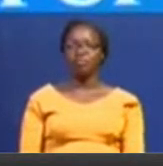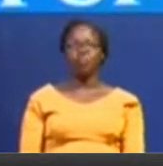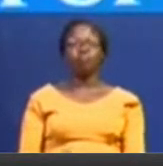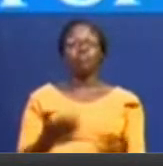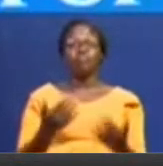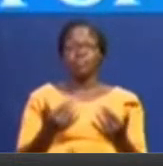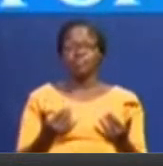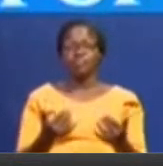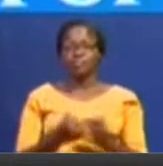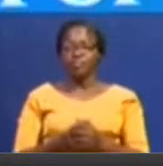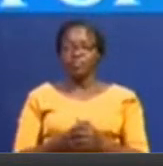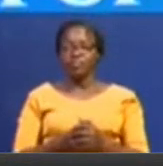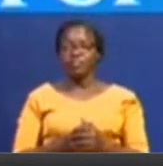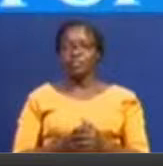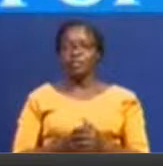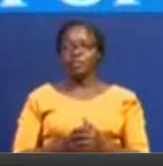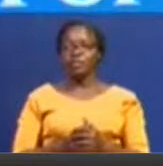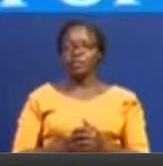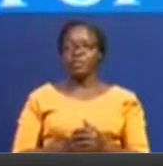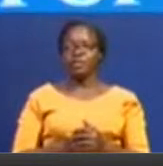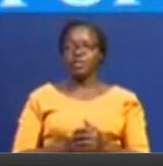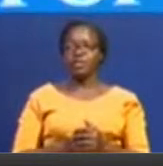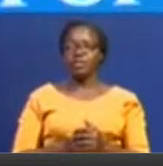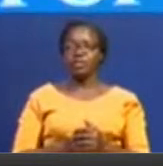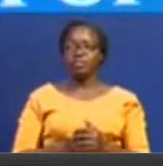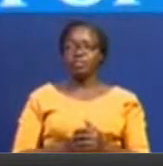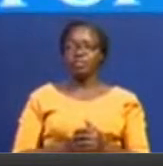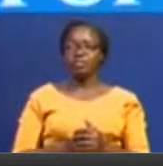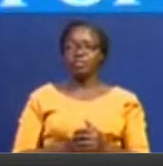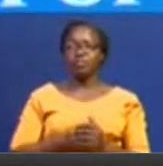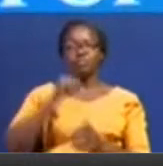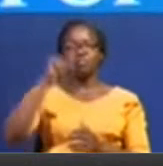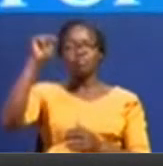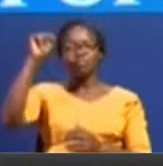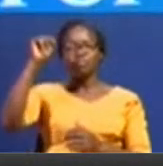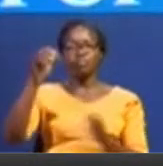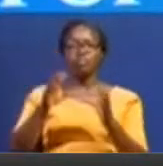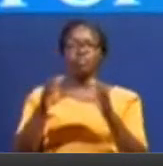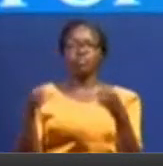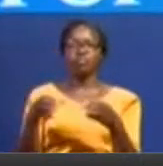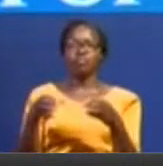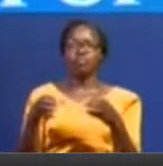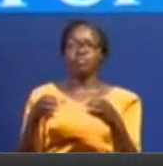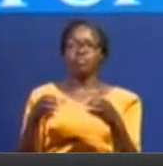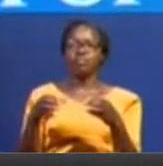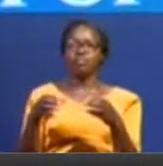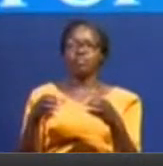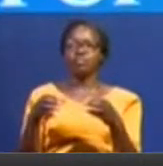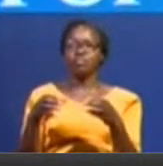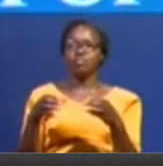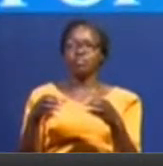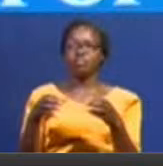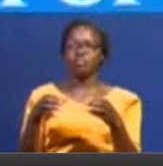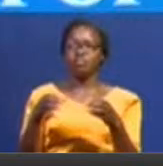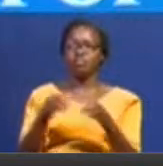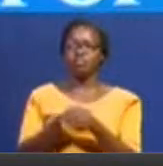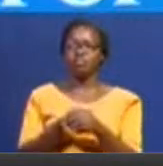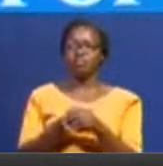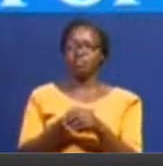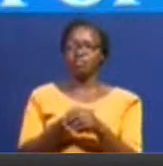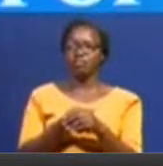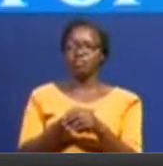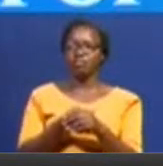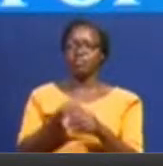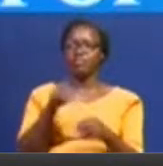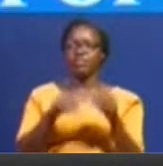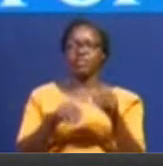Wanjiku, welcome. Thank you, Fatuma. Political parties are key players in the